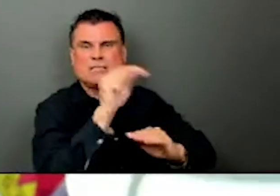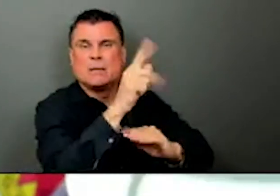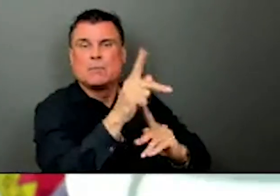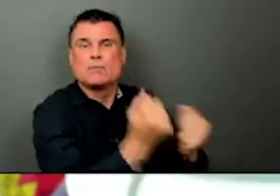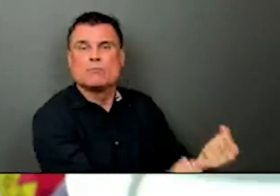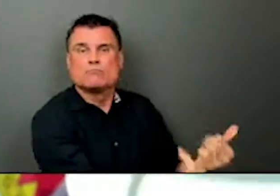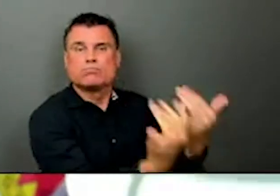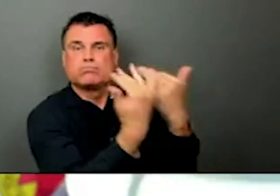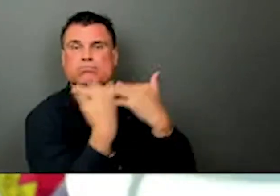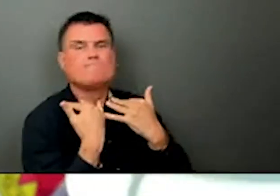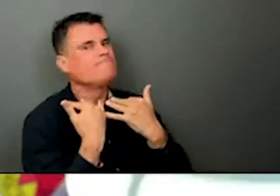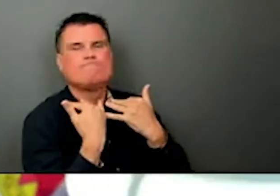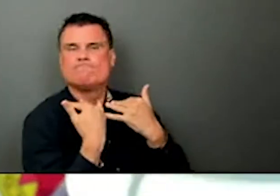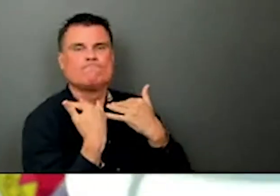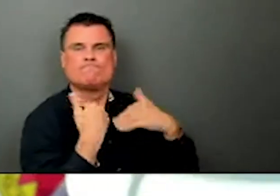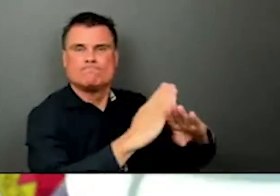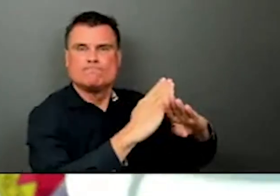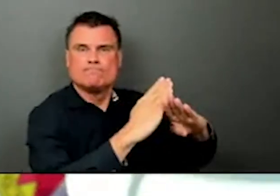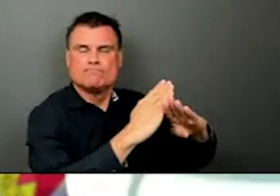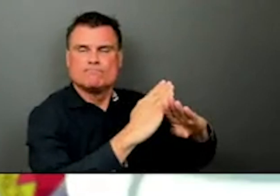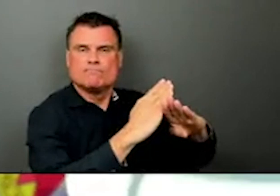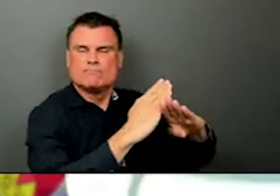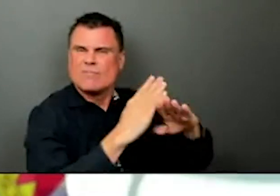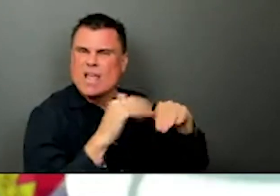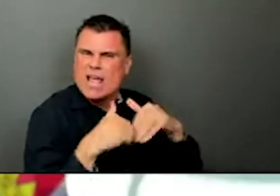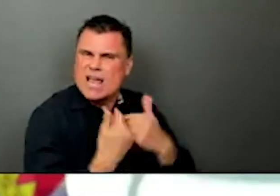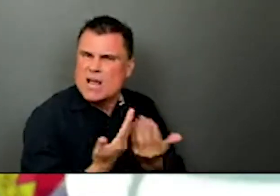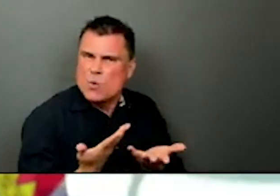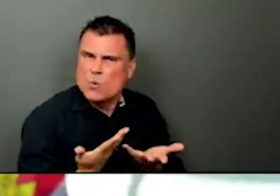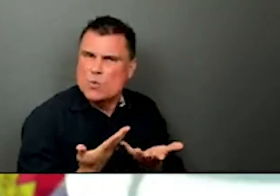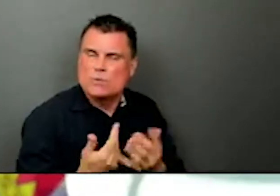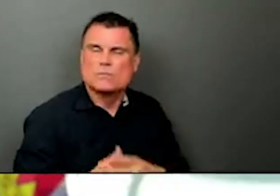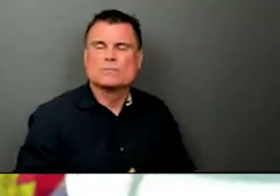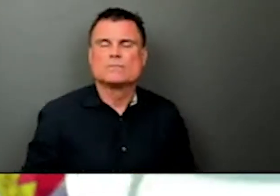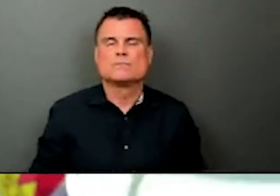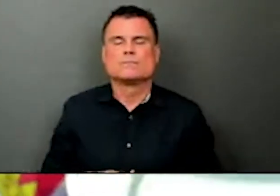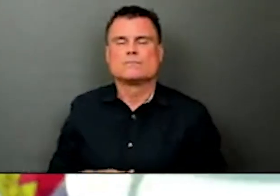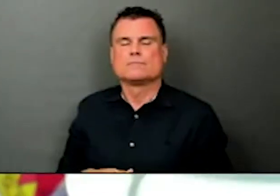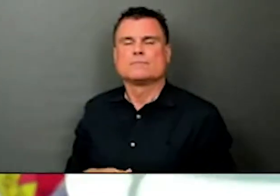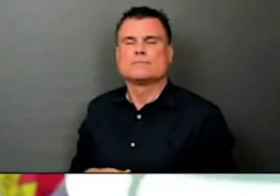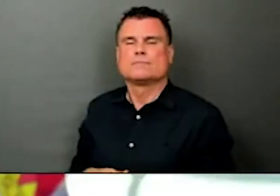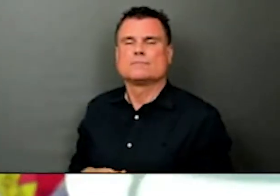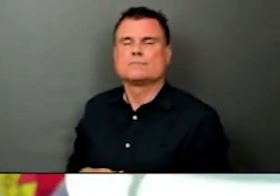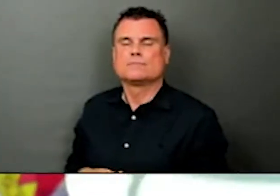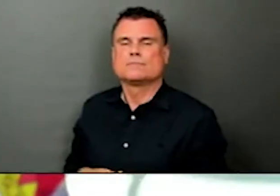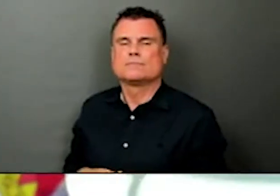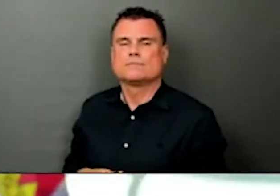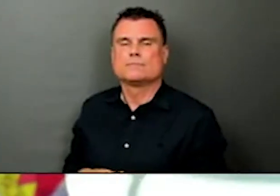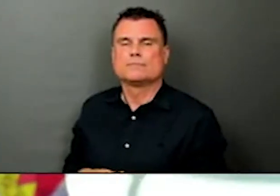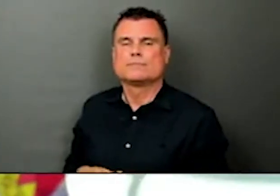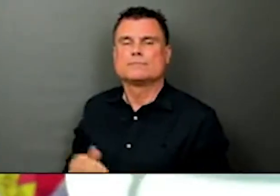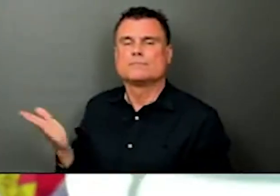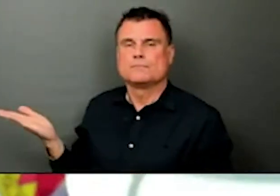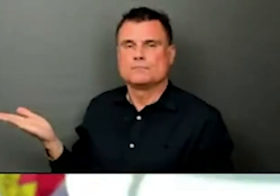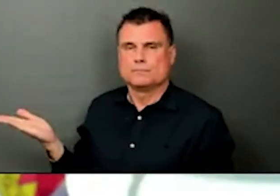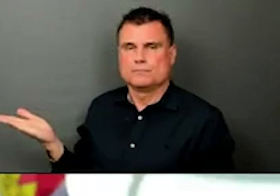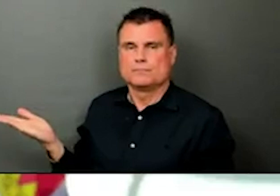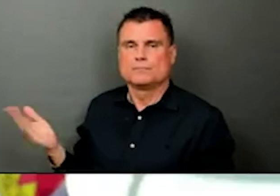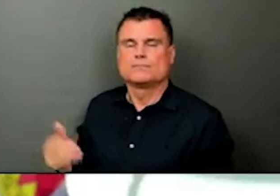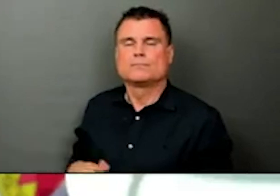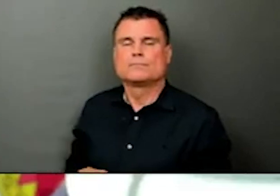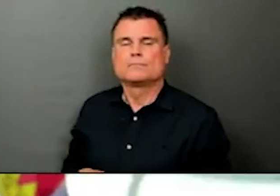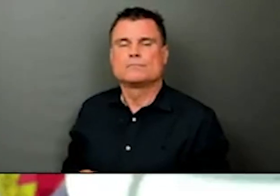protect ourselves is to ensure that we ourselves, we as a community, are immune. Throughout the world and